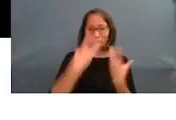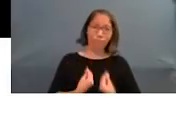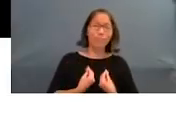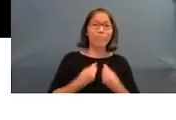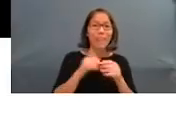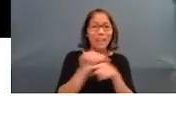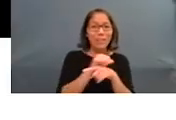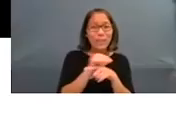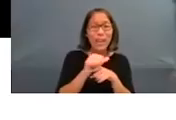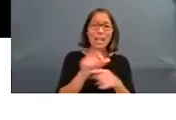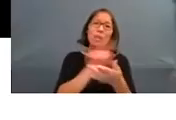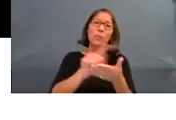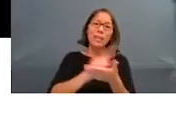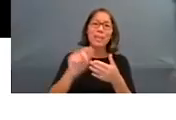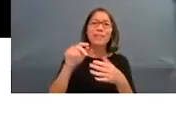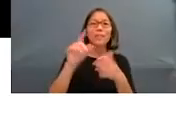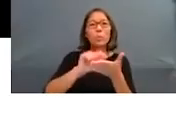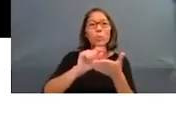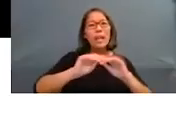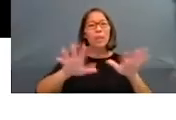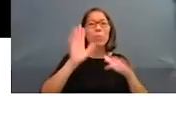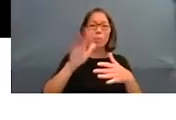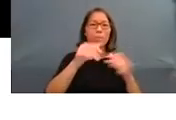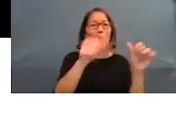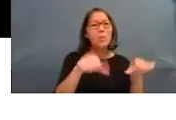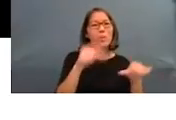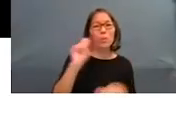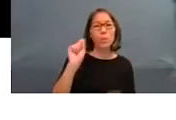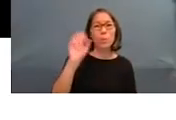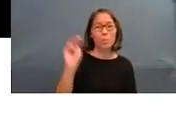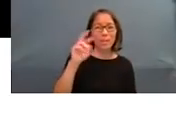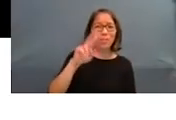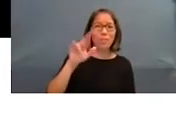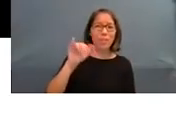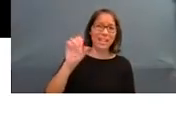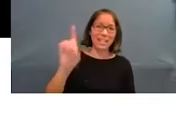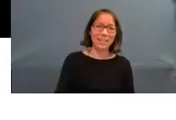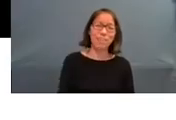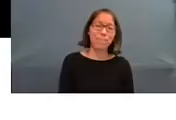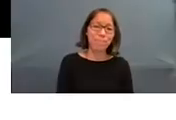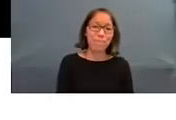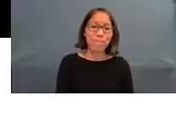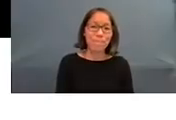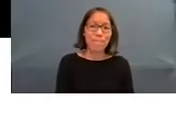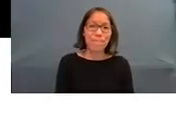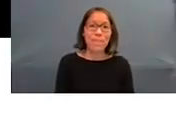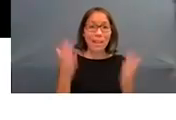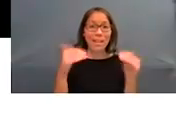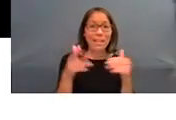will be posted to the Round Rock ISD social media avenues. We can go to our next slide, please.